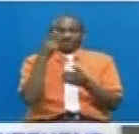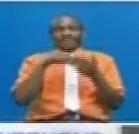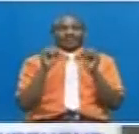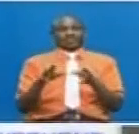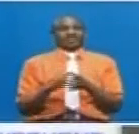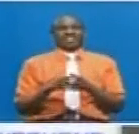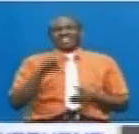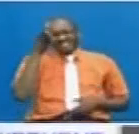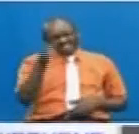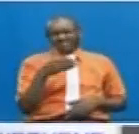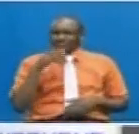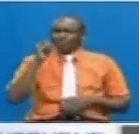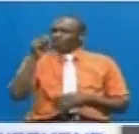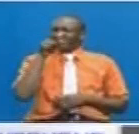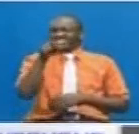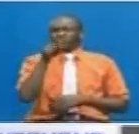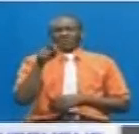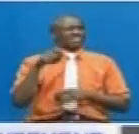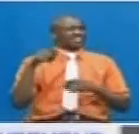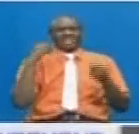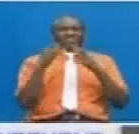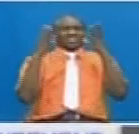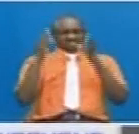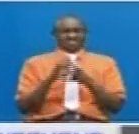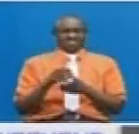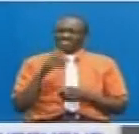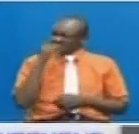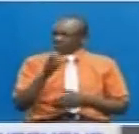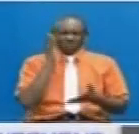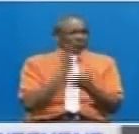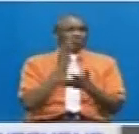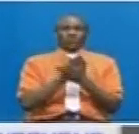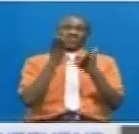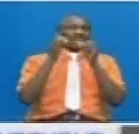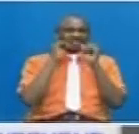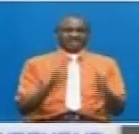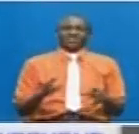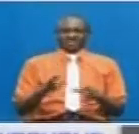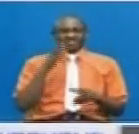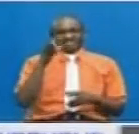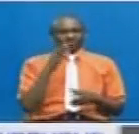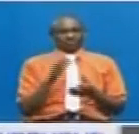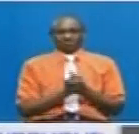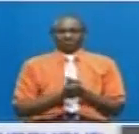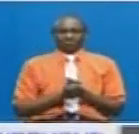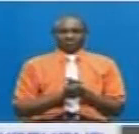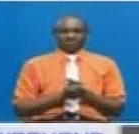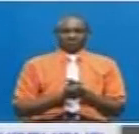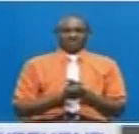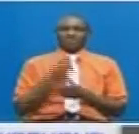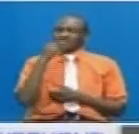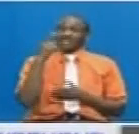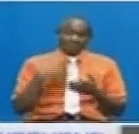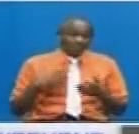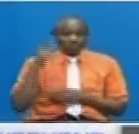Why? Because I think this mole business is nonsense. It's absolute nonsense. It's absolute hogwash. And I've always